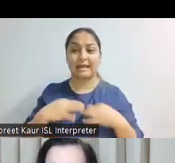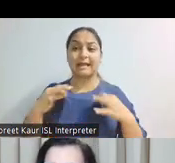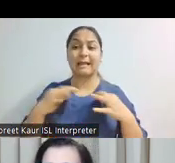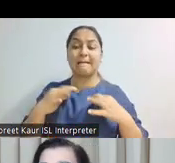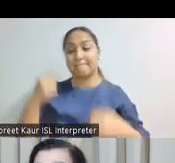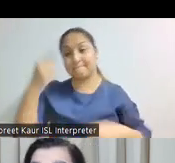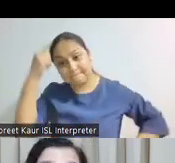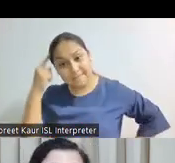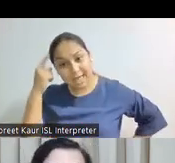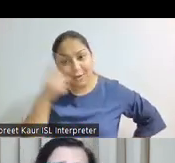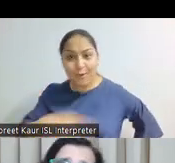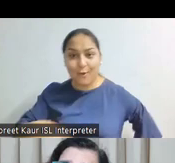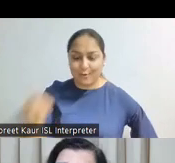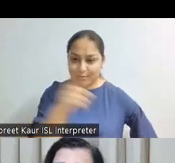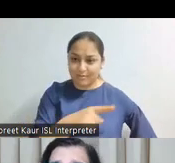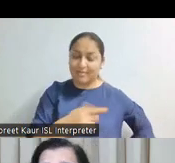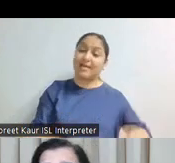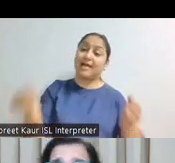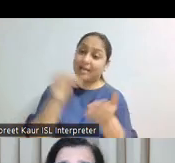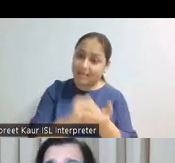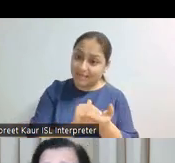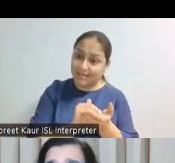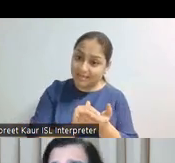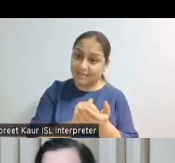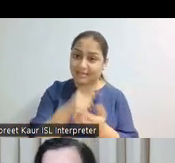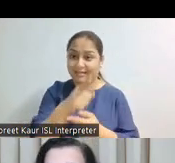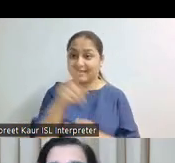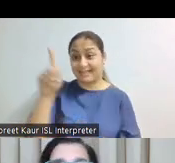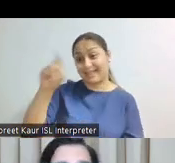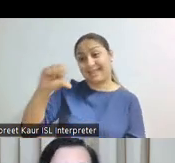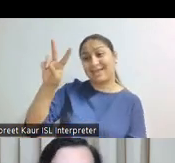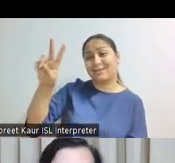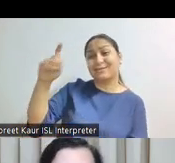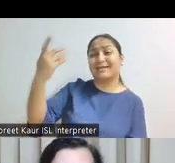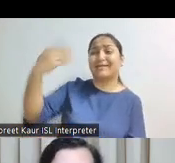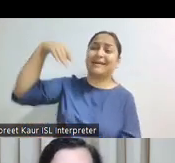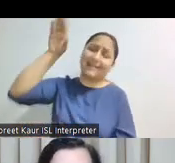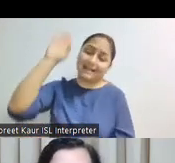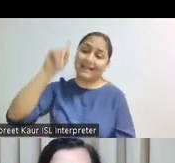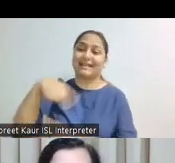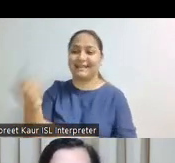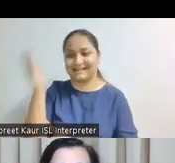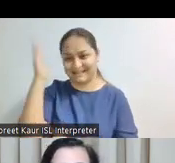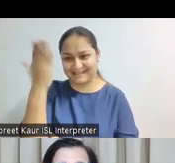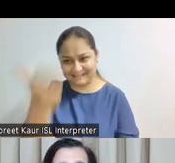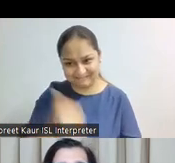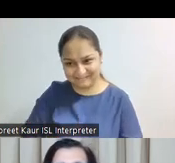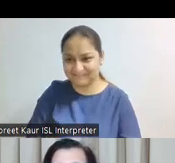are black. But then we are going to tell you, Marcia, this is 1927. Next slide, please.